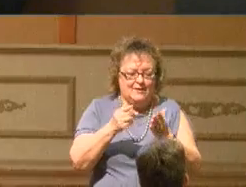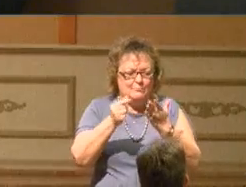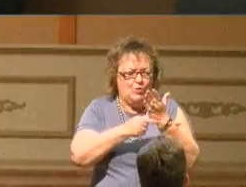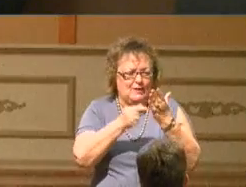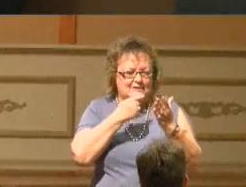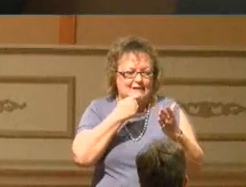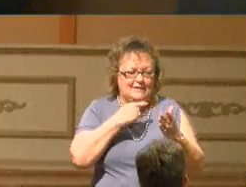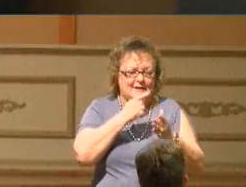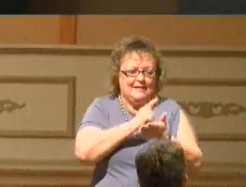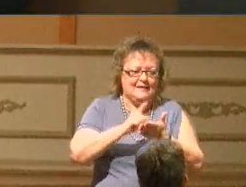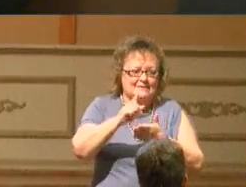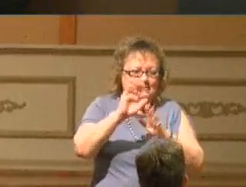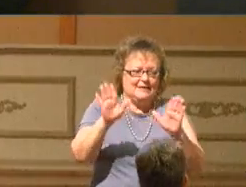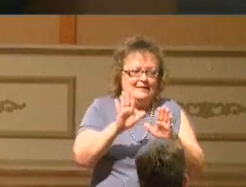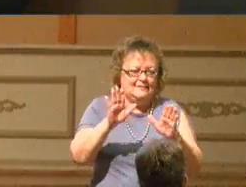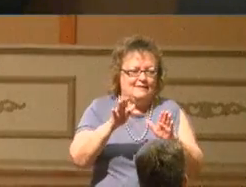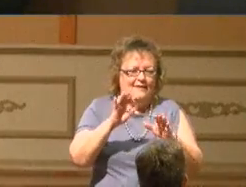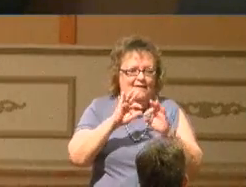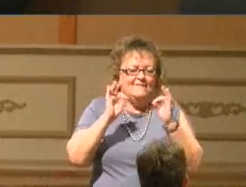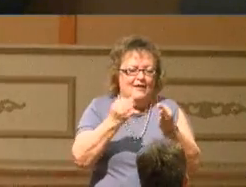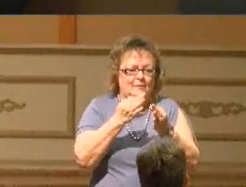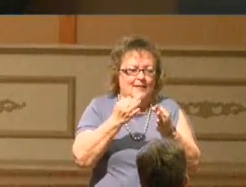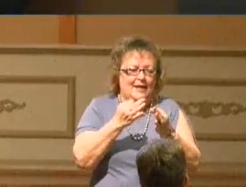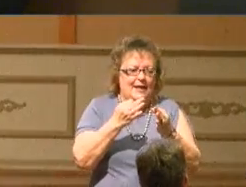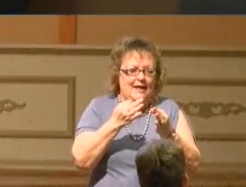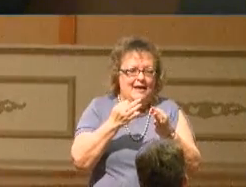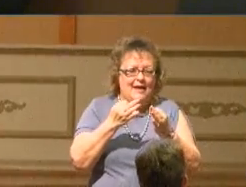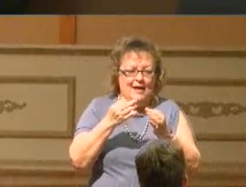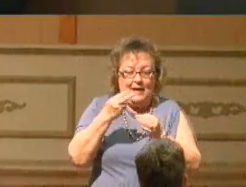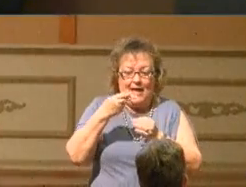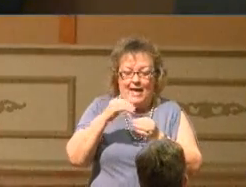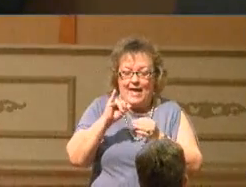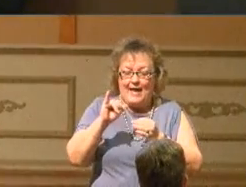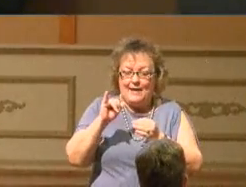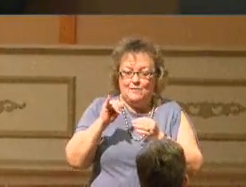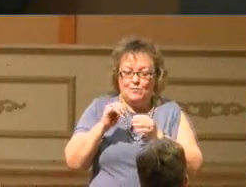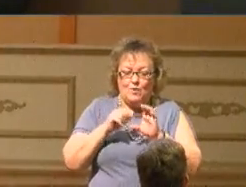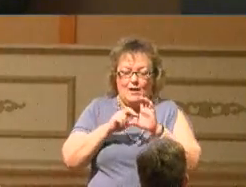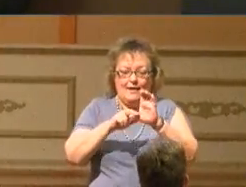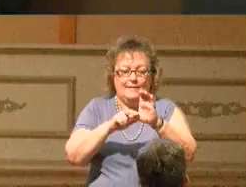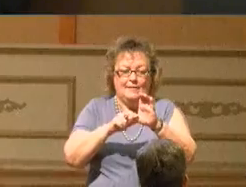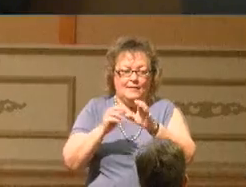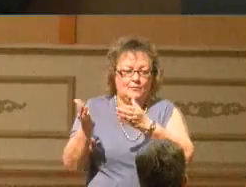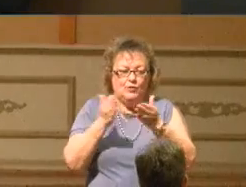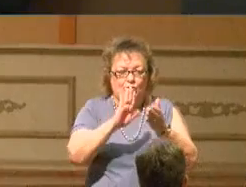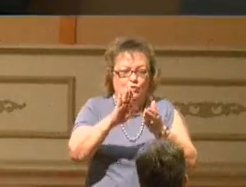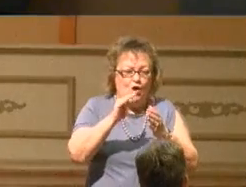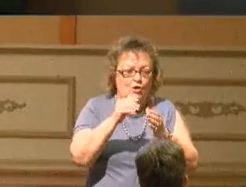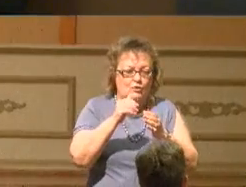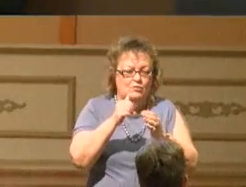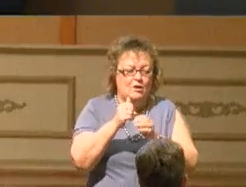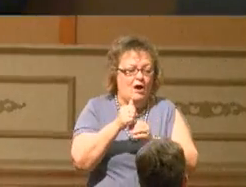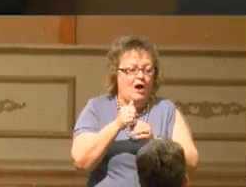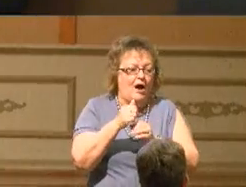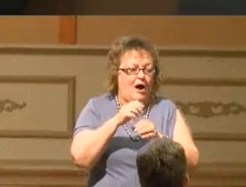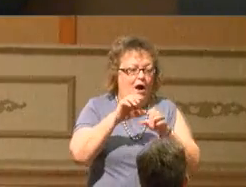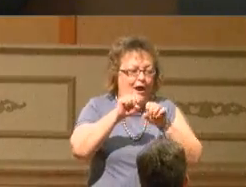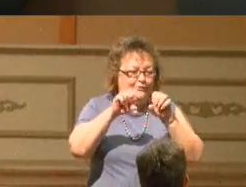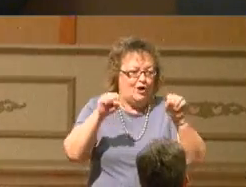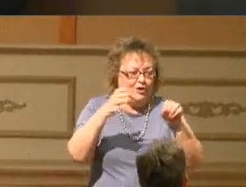said, "Next Sunday is the family hayride and bonfire at the Fowler's. Bring your own hot dogs and guns."